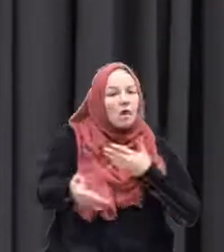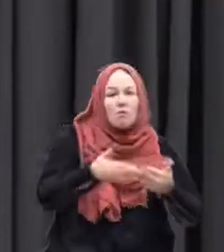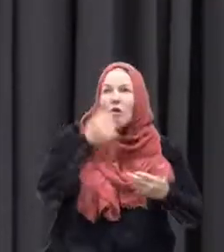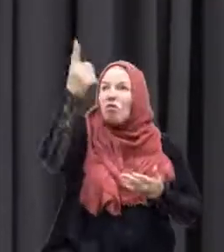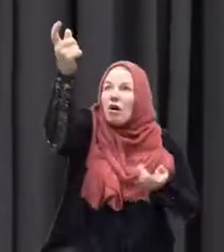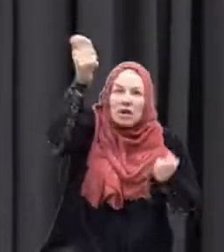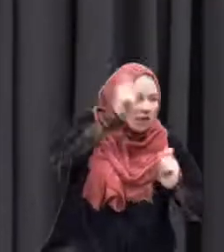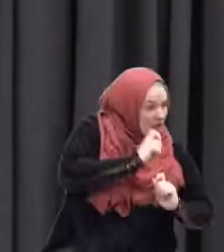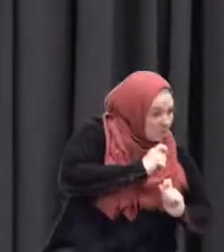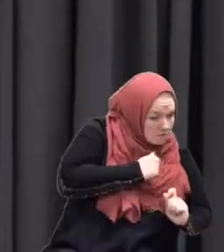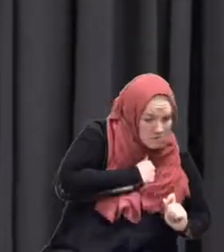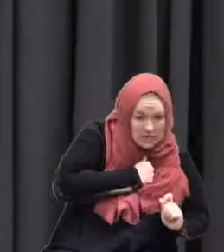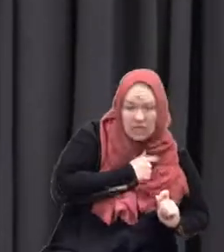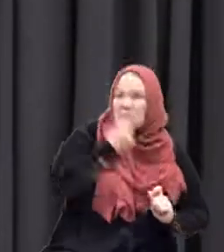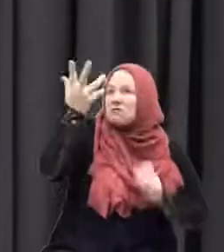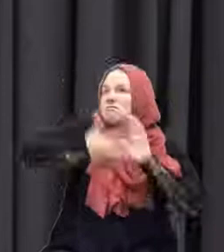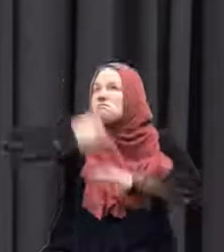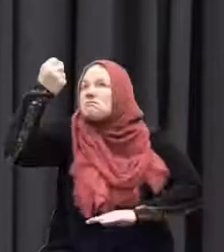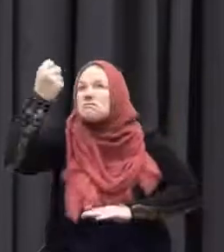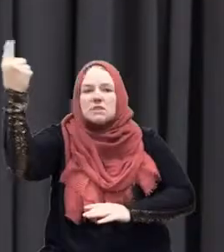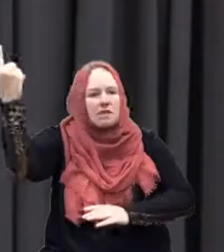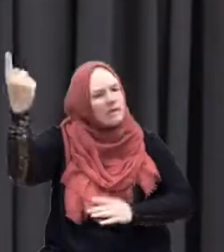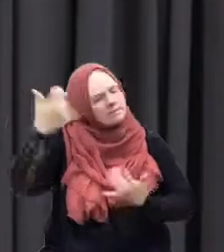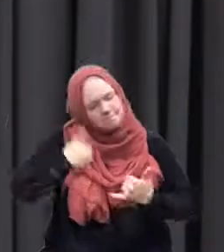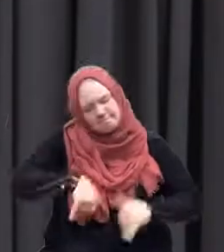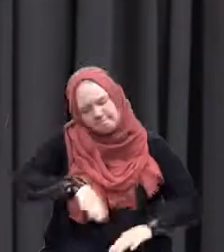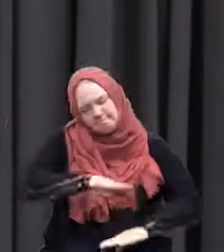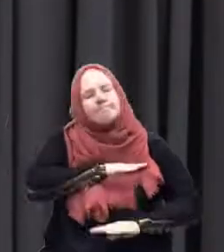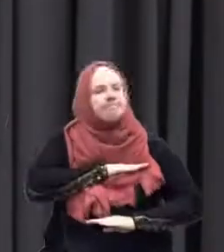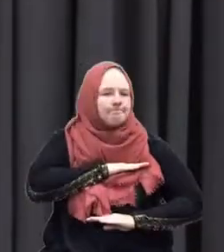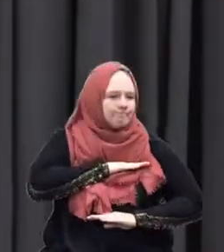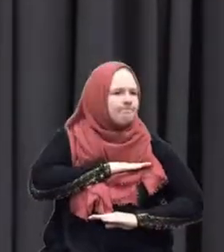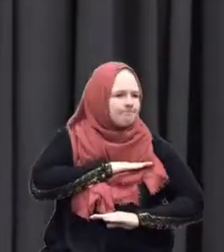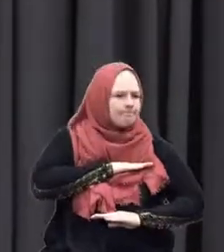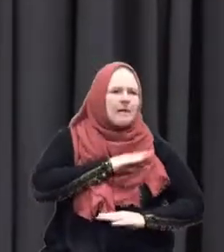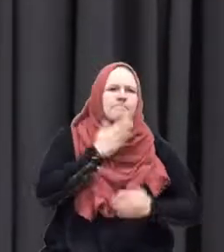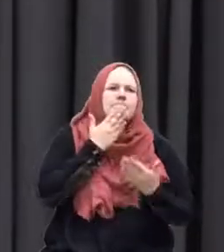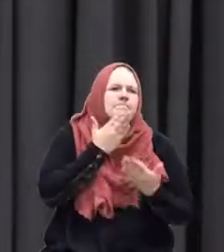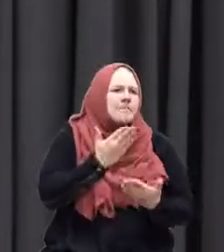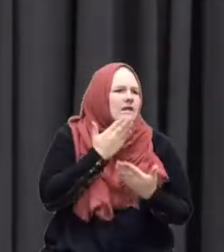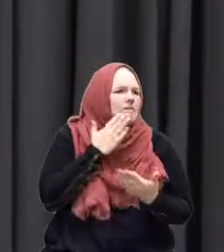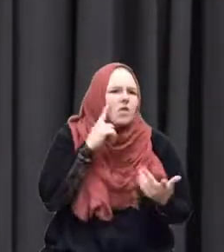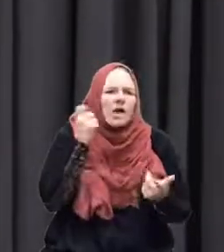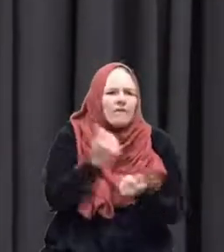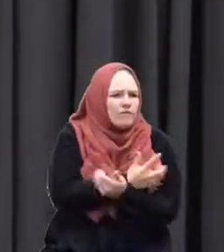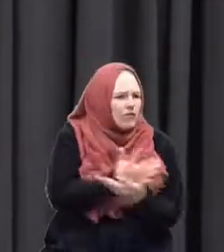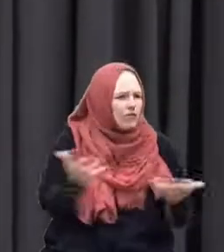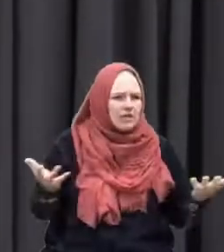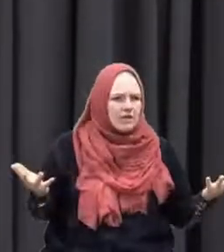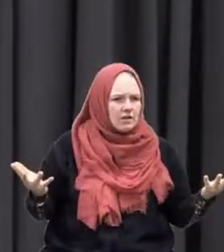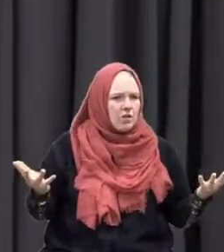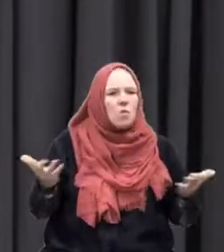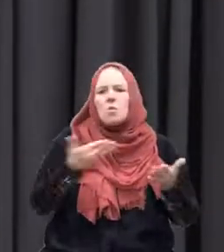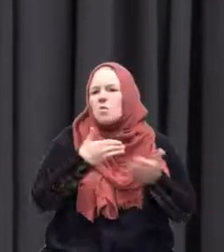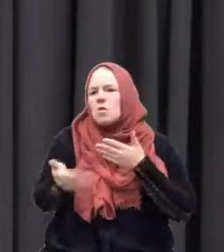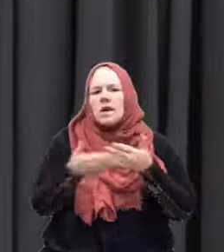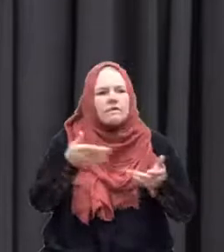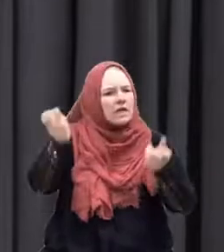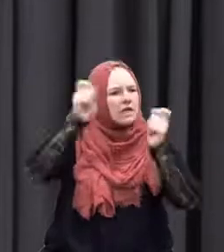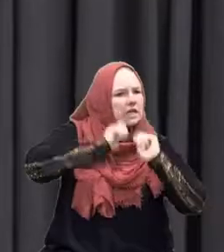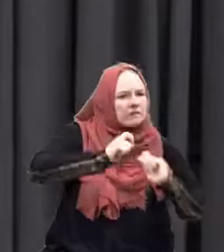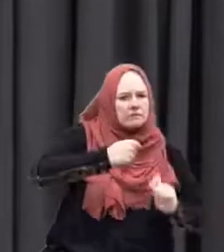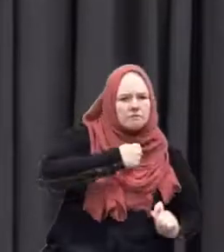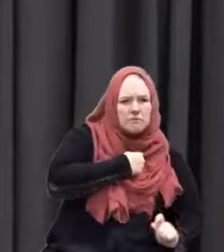Allah takes away from me, I am satisfied. I am grateful to Allah for whatever He gives,